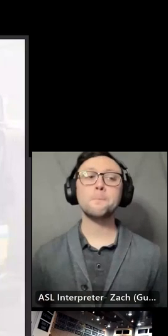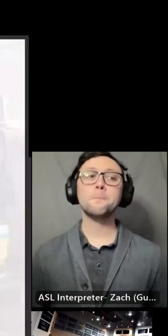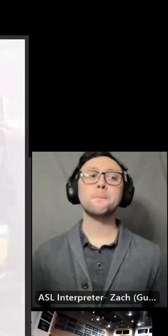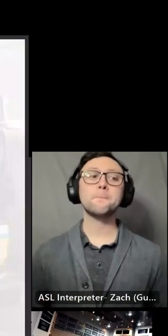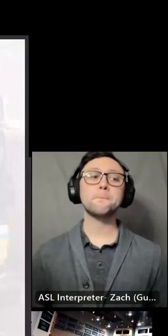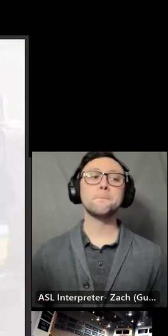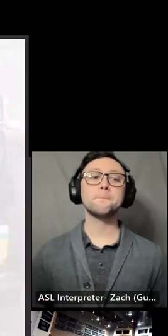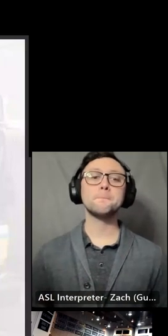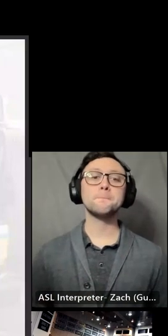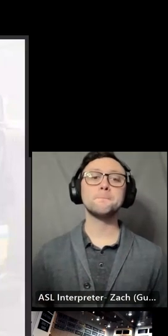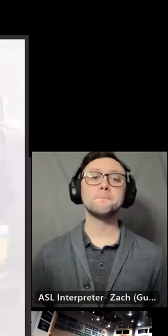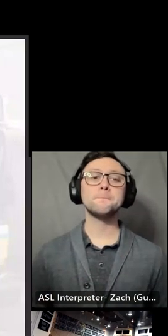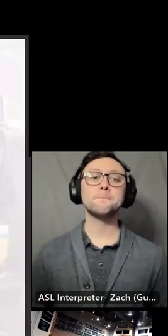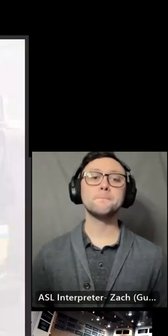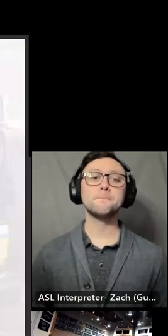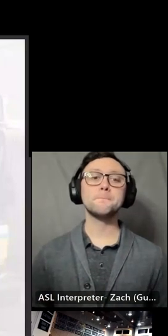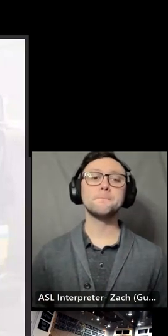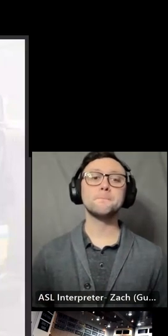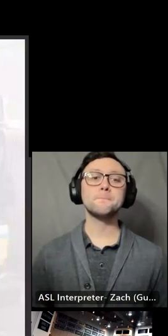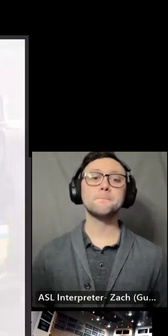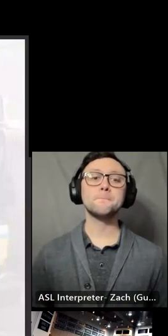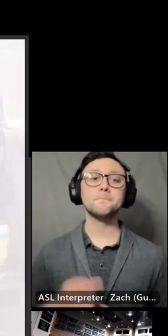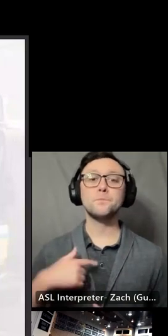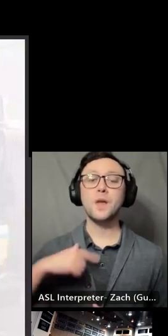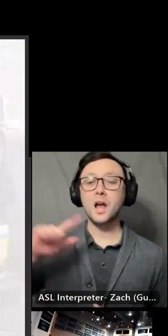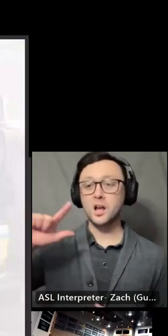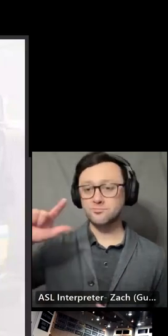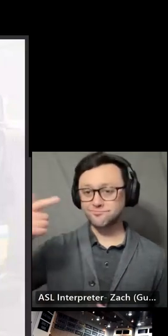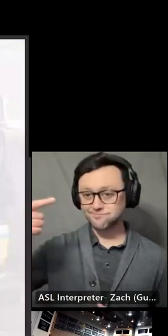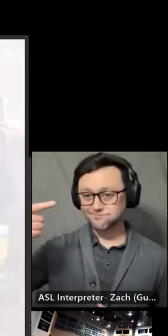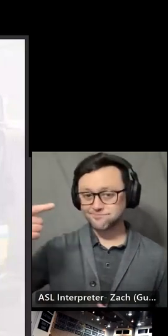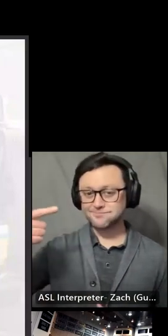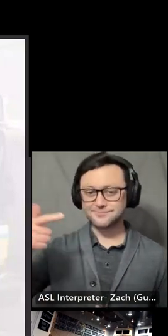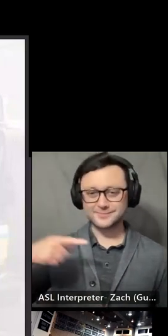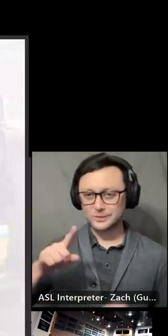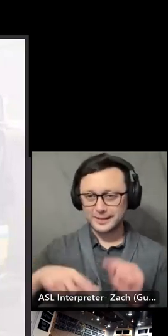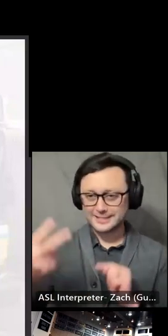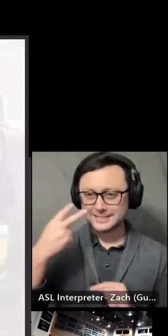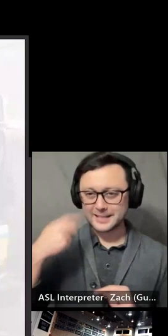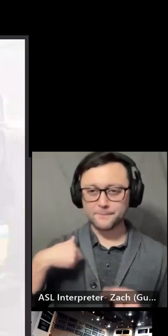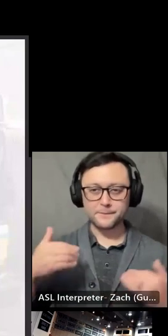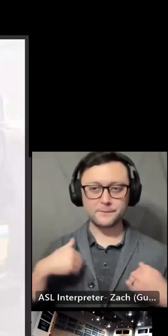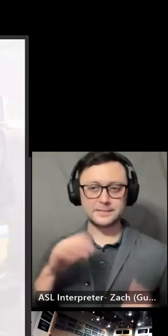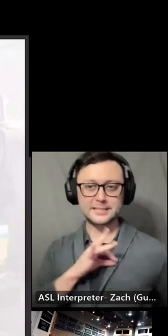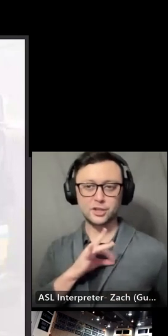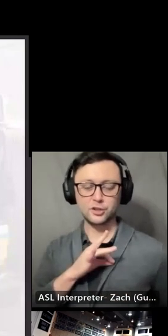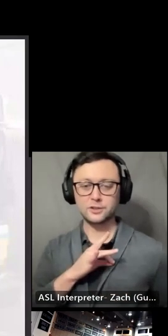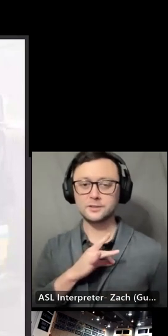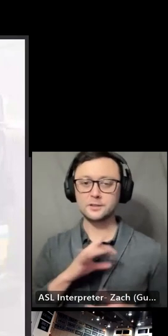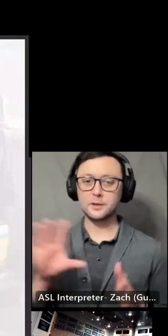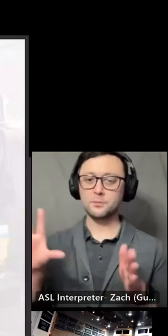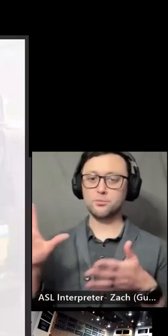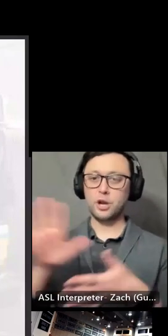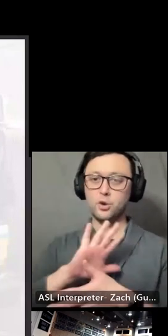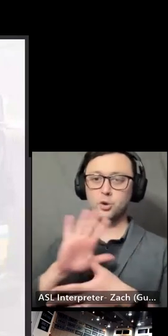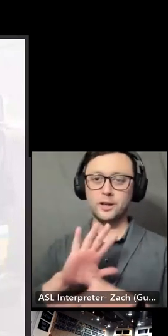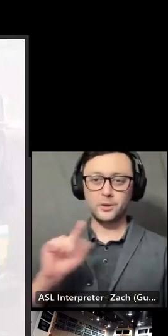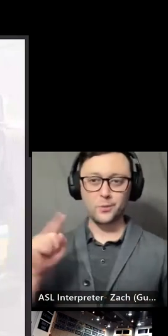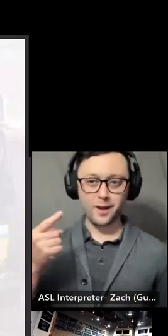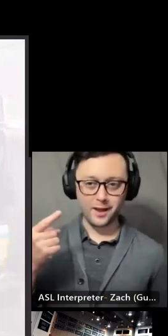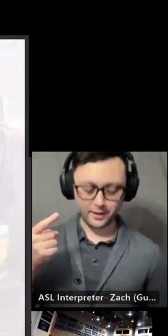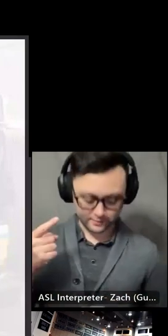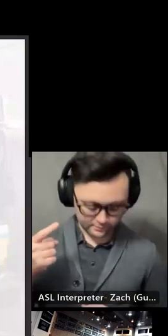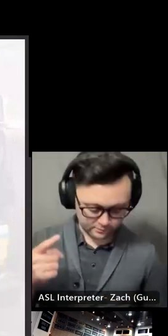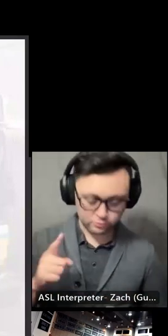I want to second, I'm wearing the sticker, but for those who can't see, priority one is certainly to honor